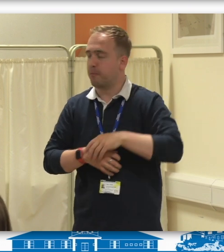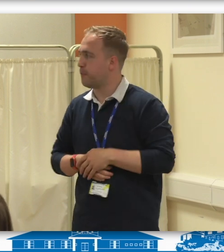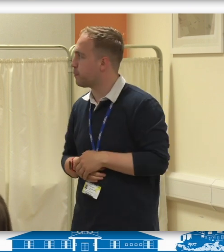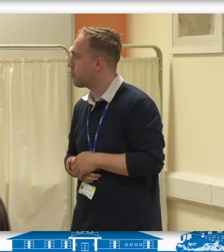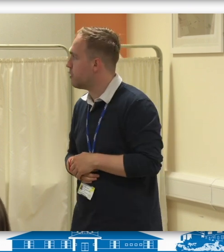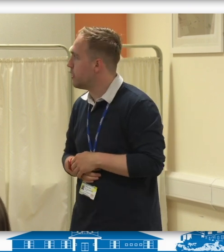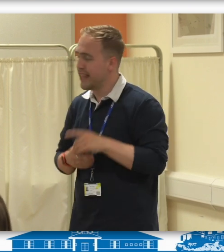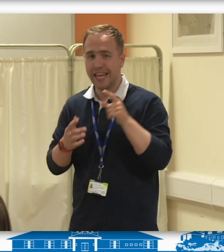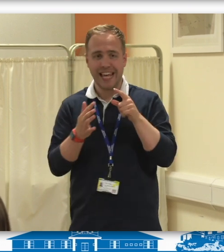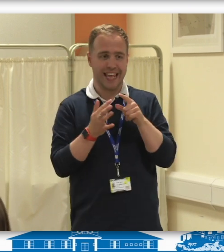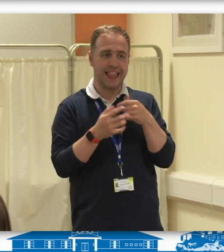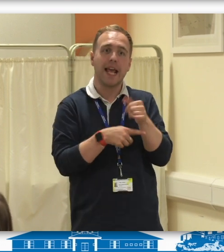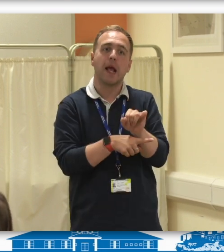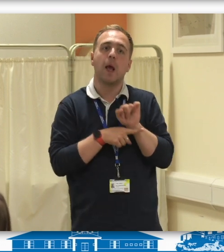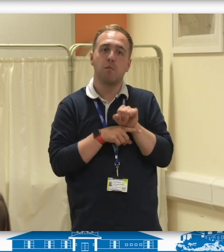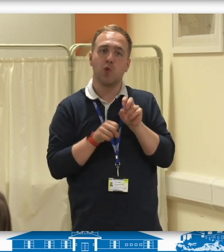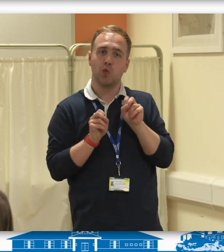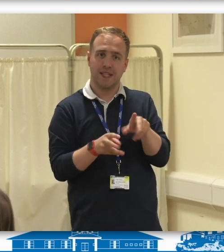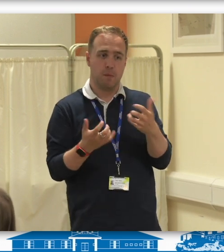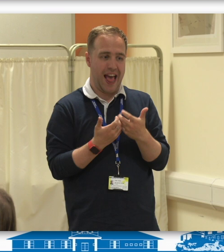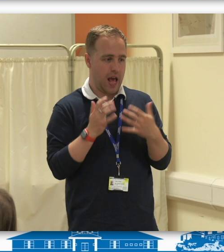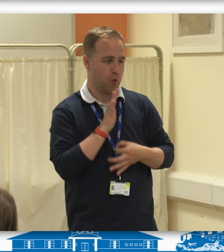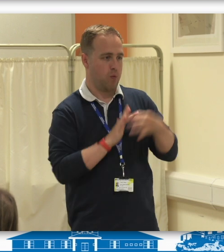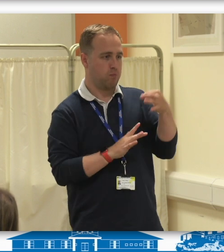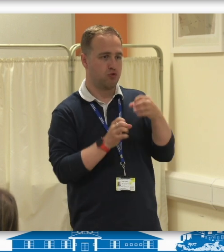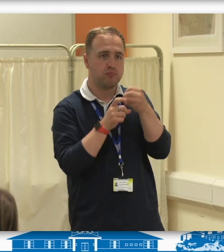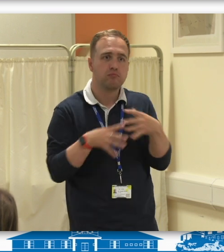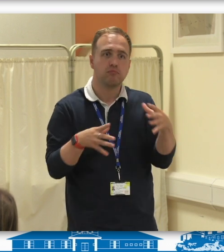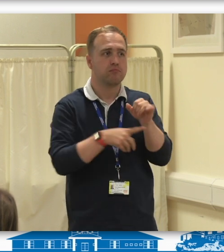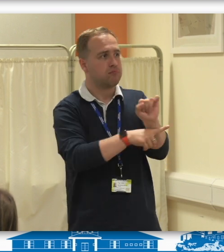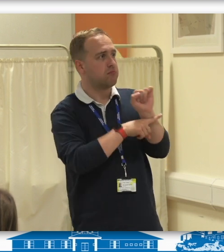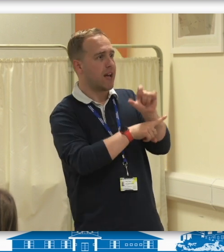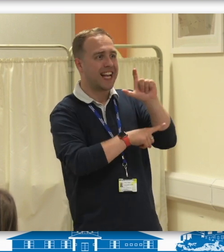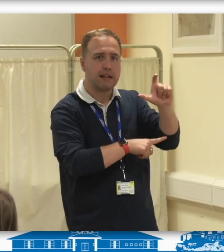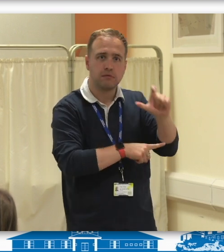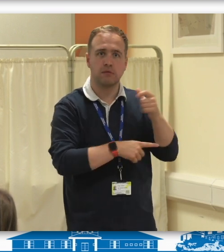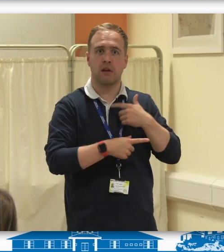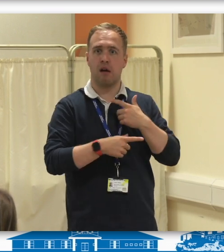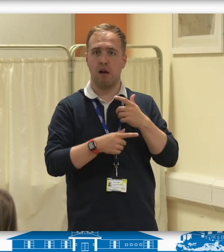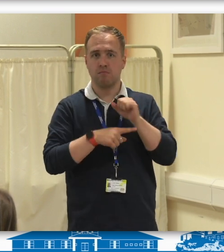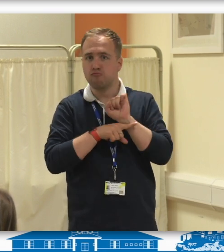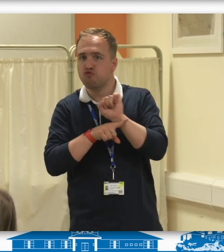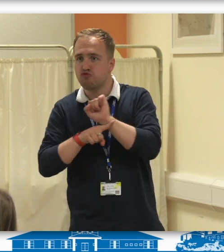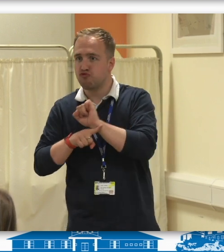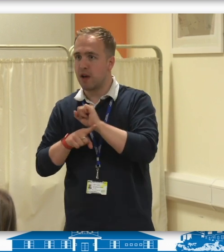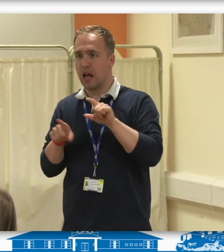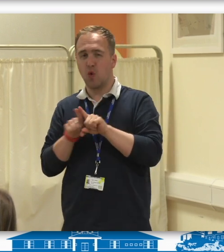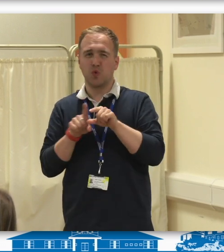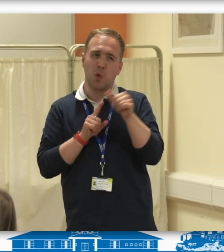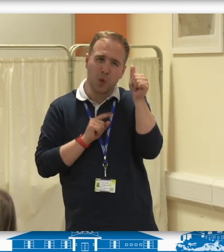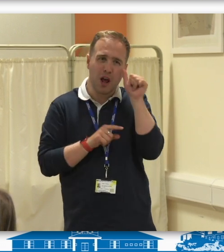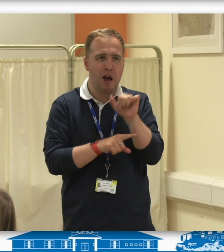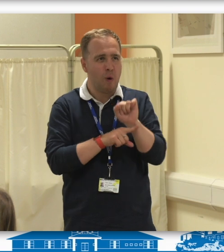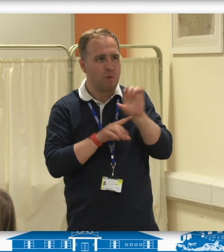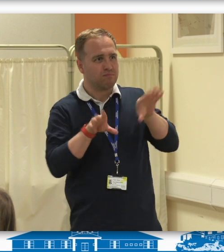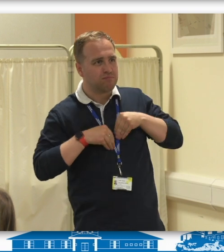The immune system plays a part in healing, growth, cancer prevention, reproduction, as well as what we know it for, protecting